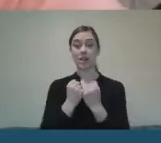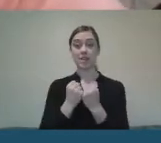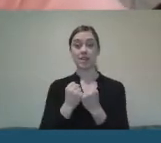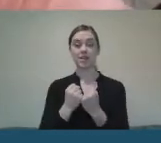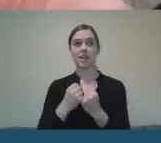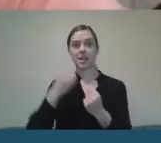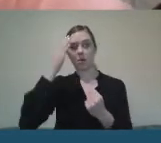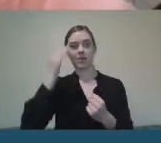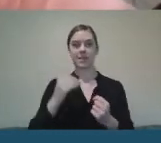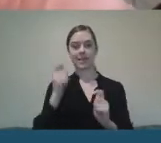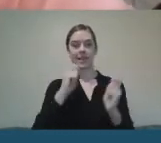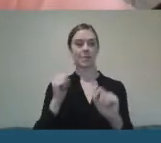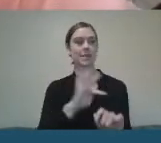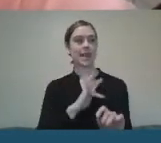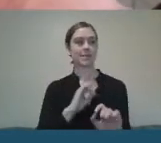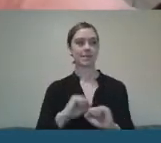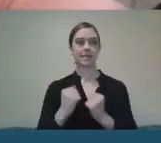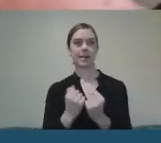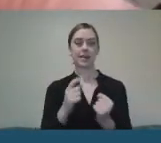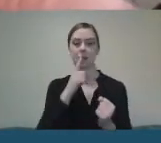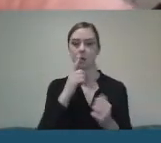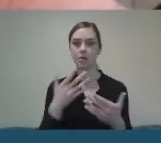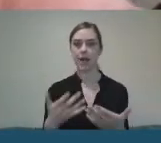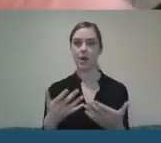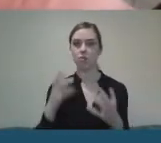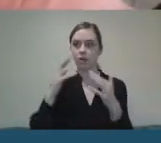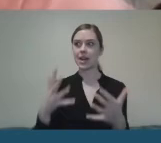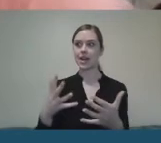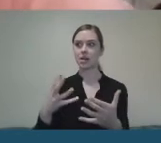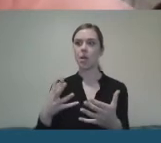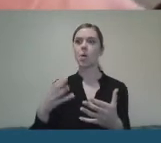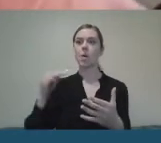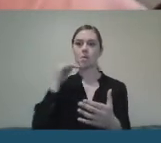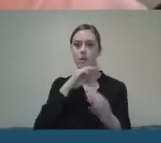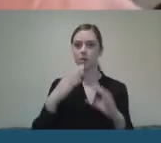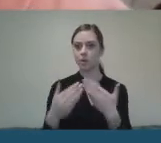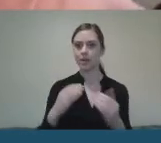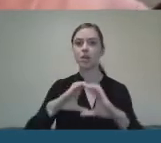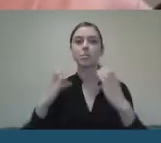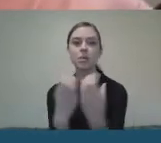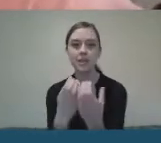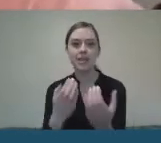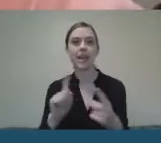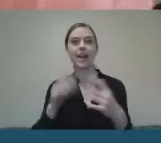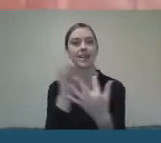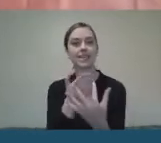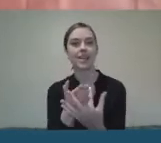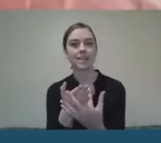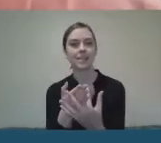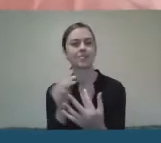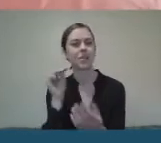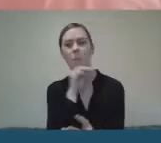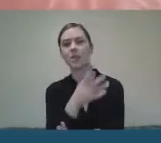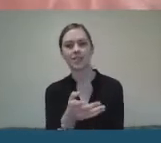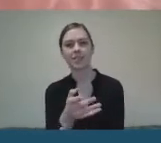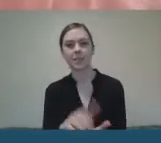which is fine, but I think now with a pandemic, we've realised the importance of community and inclusivity and access for people, and that's super important. That is such a